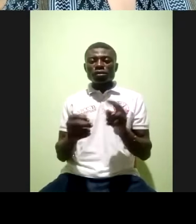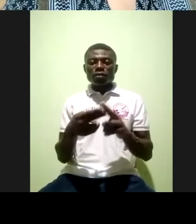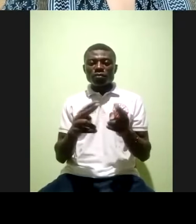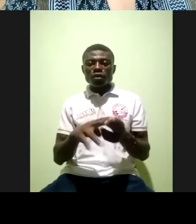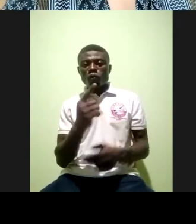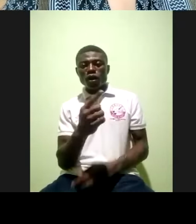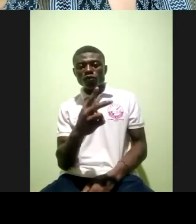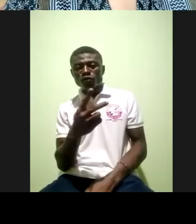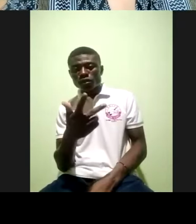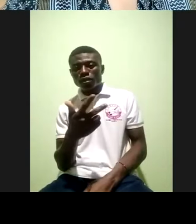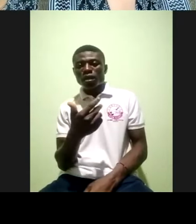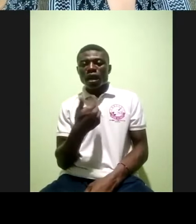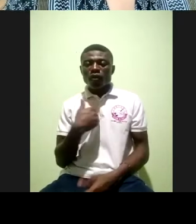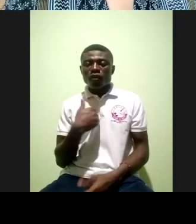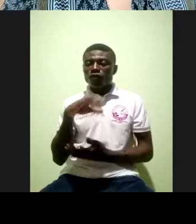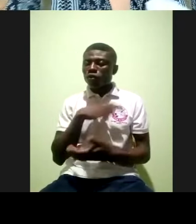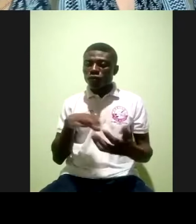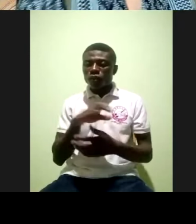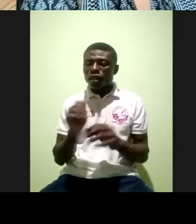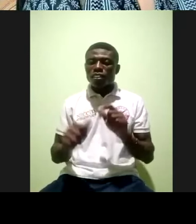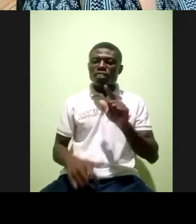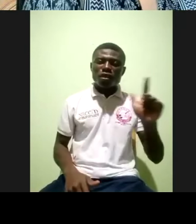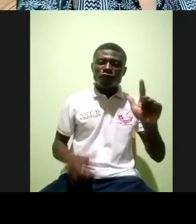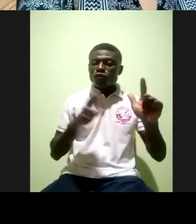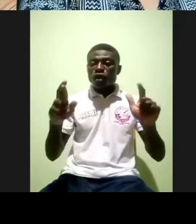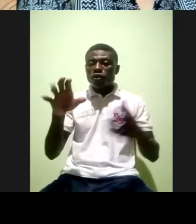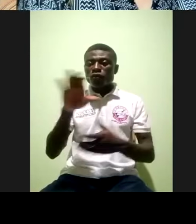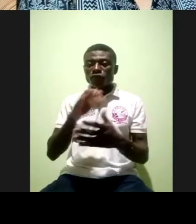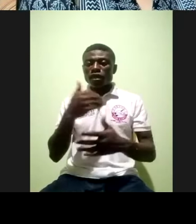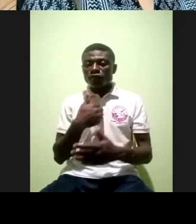may have a confusion in left and right.